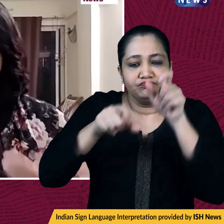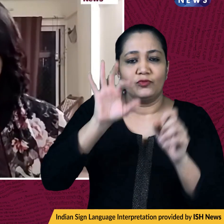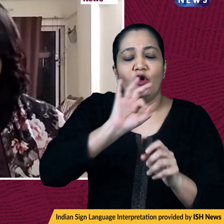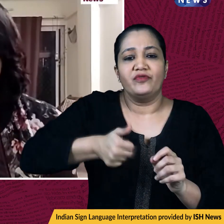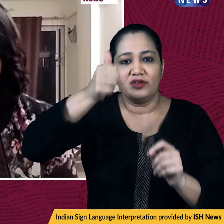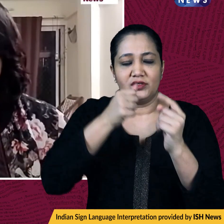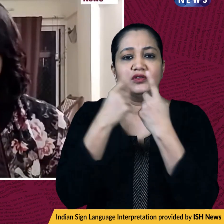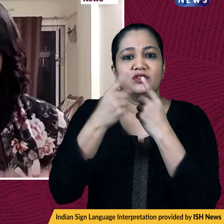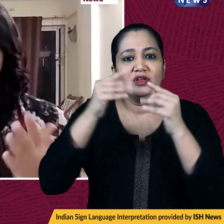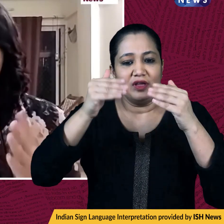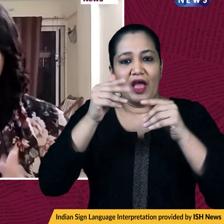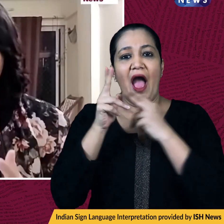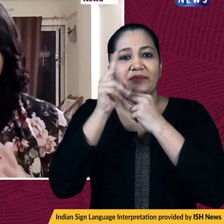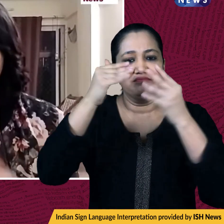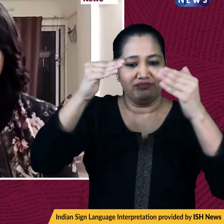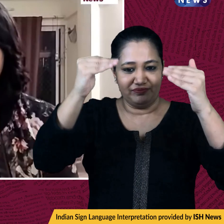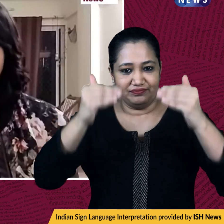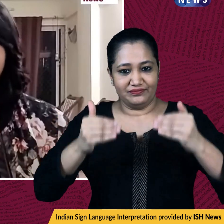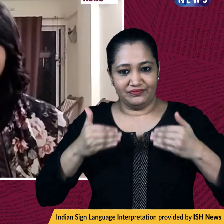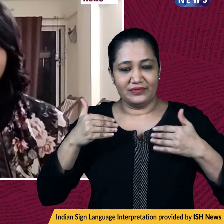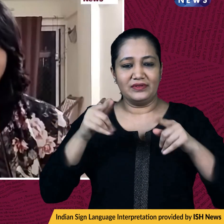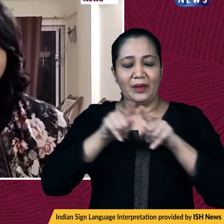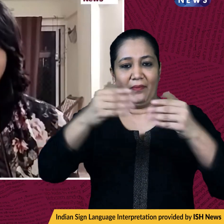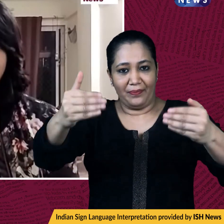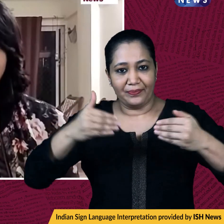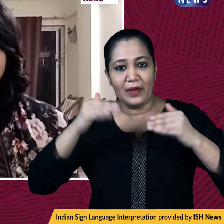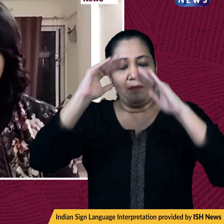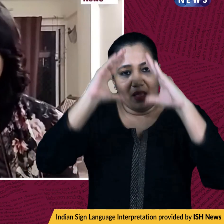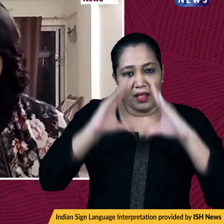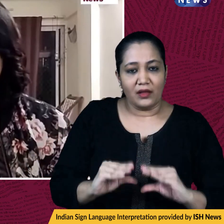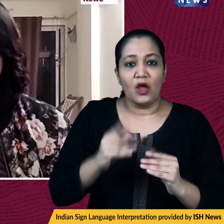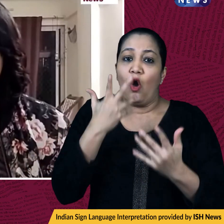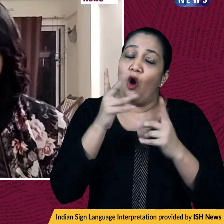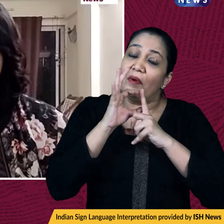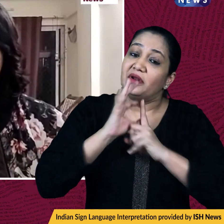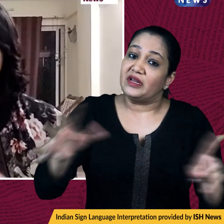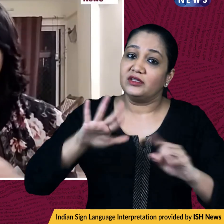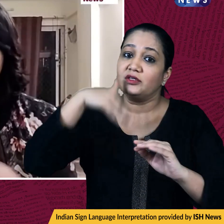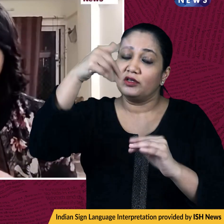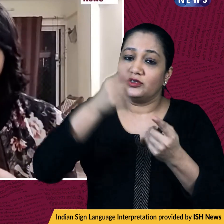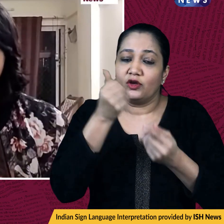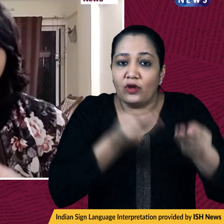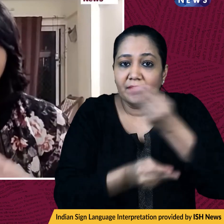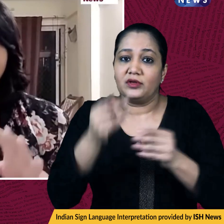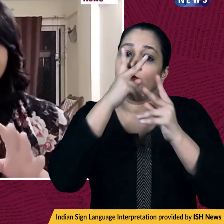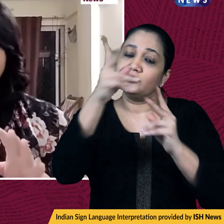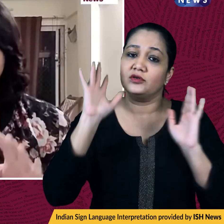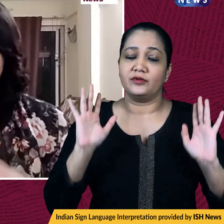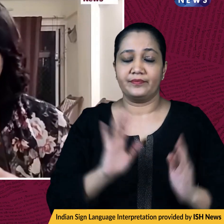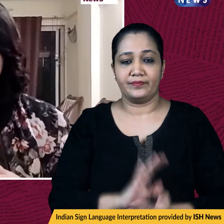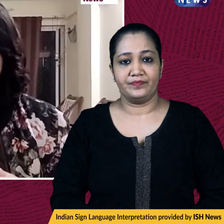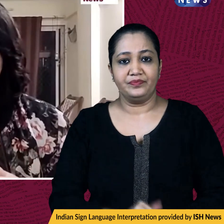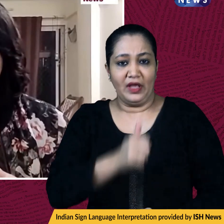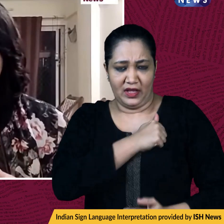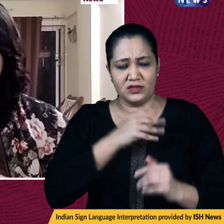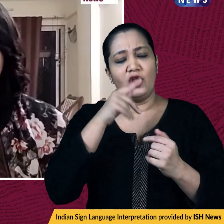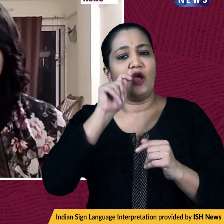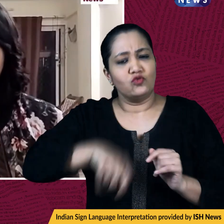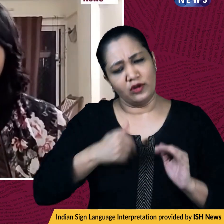was to use a confrontation as a pretext to impose more sanctions on Russia. Mr. Putin also said that the US